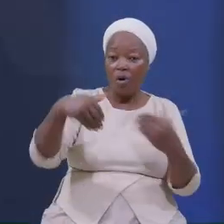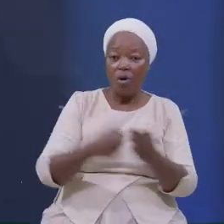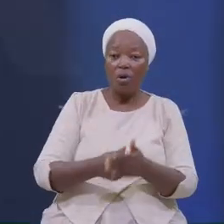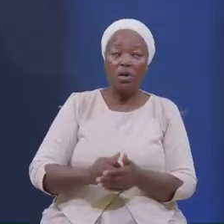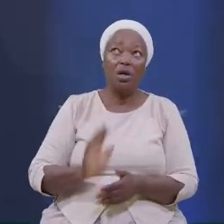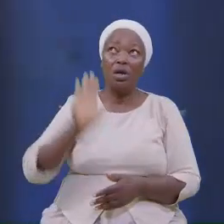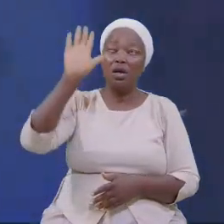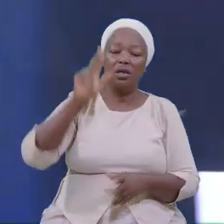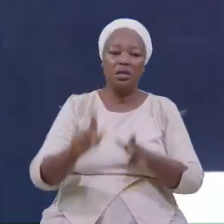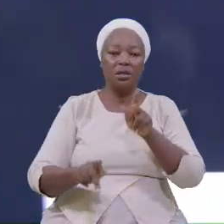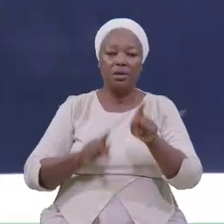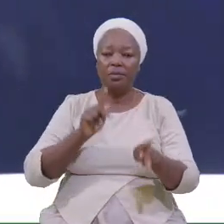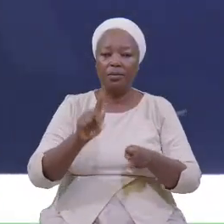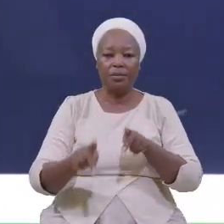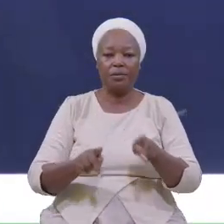subjects.